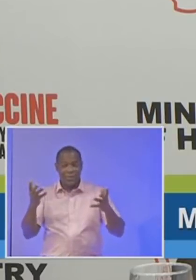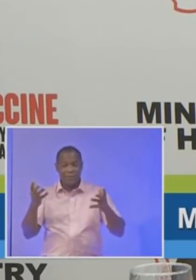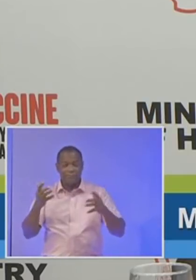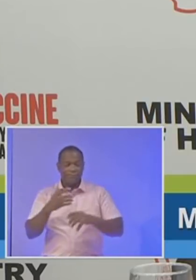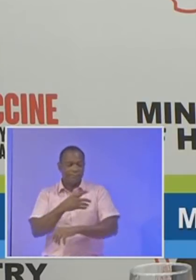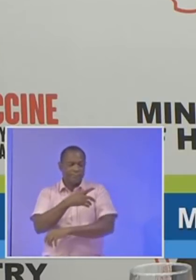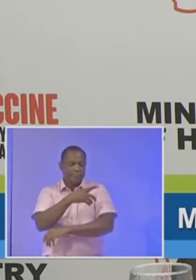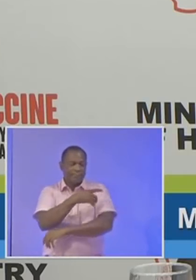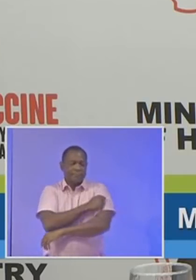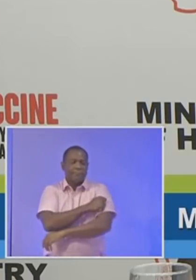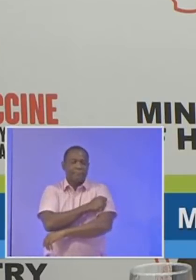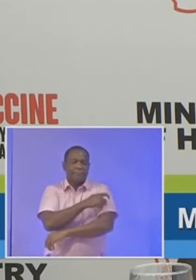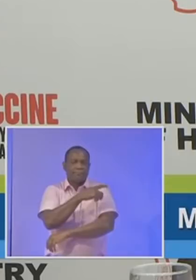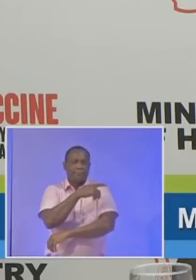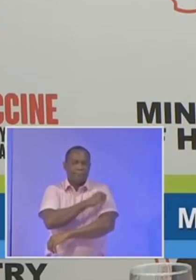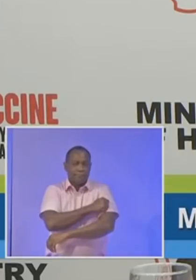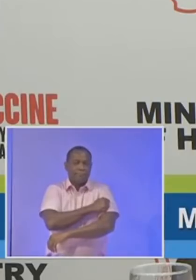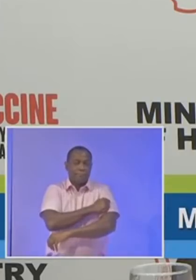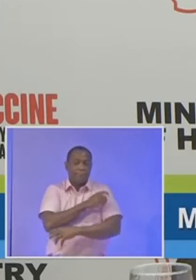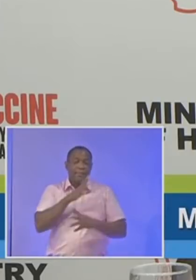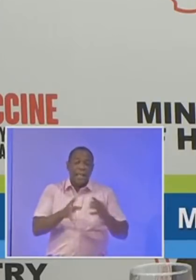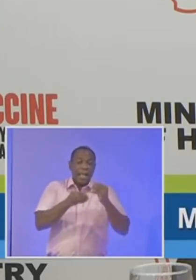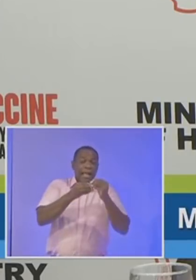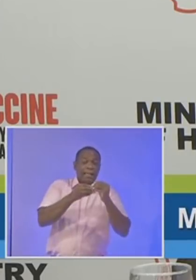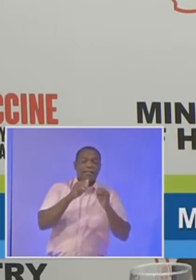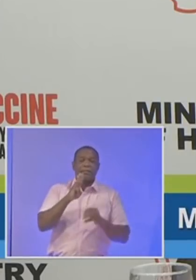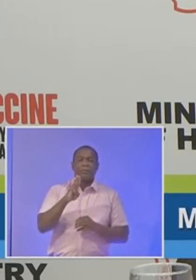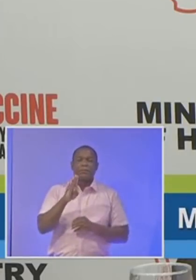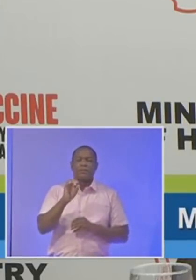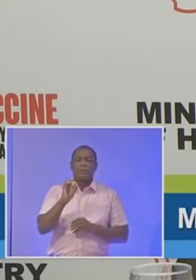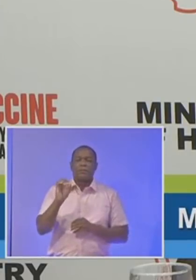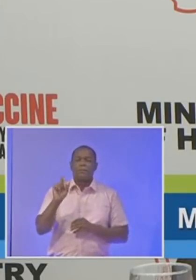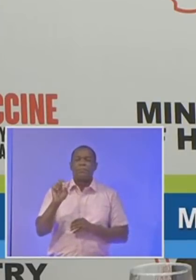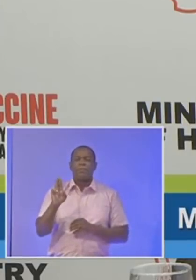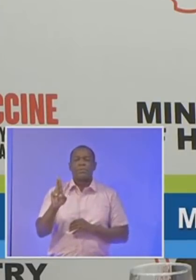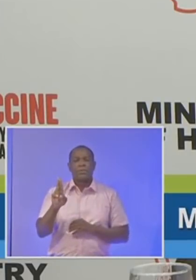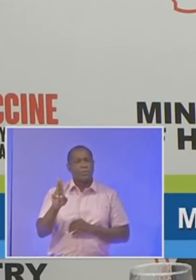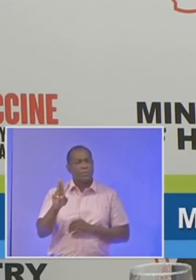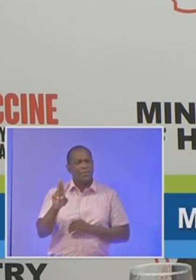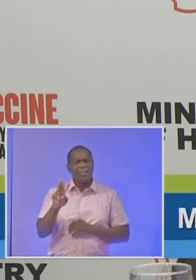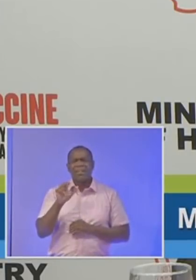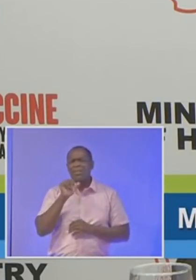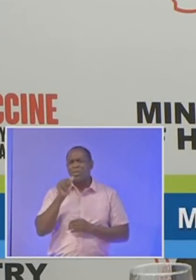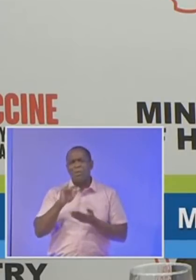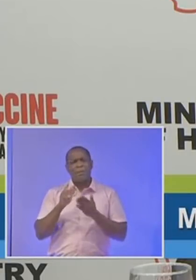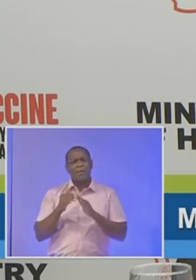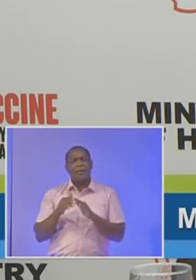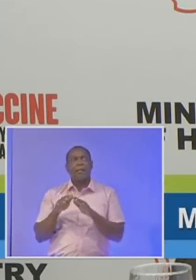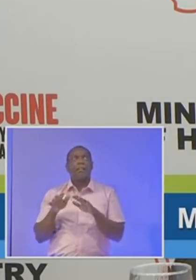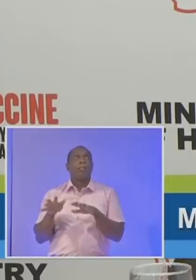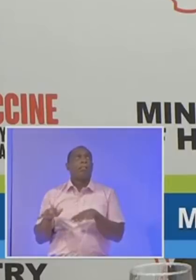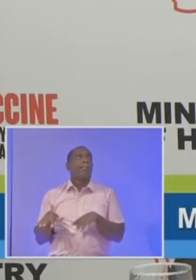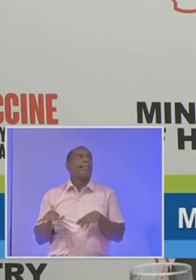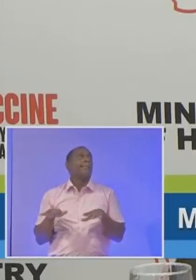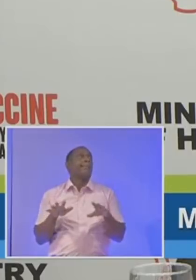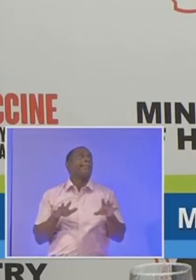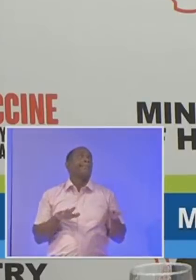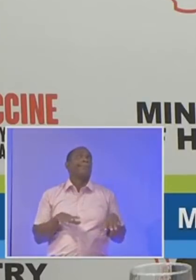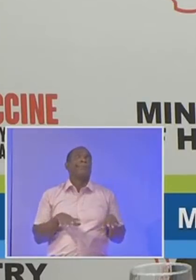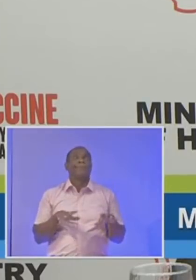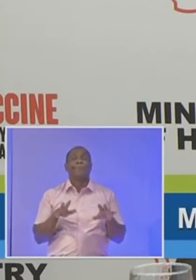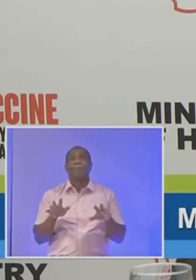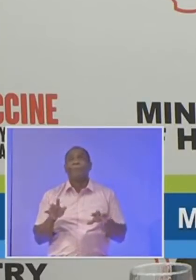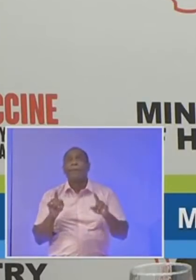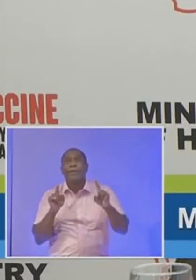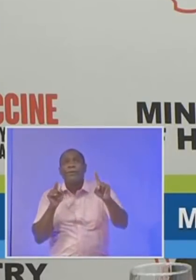measures is to get your boosters. And let's not get too complacent with the numbers that we are getting